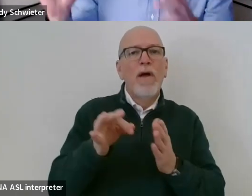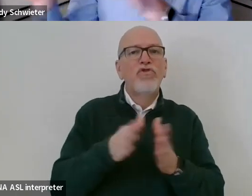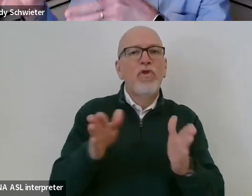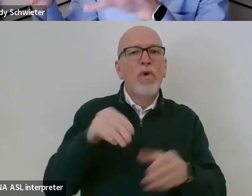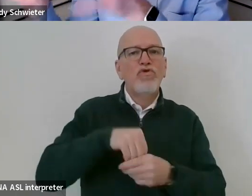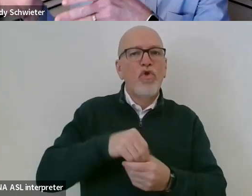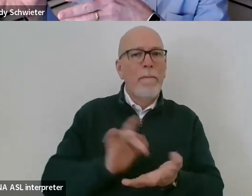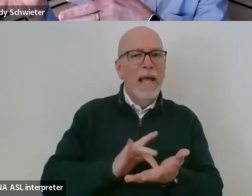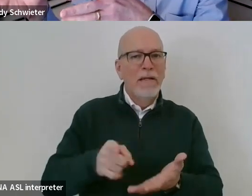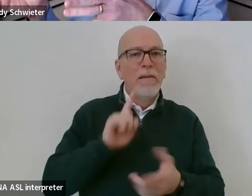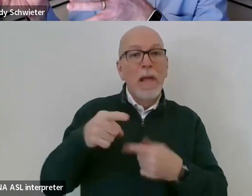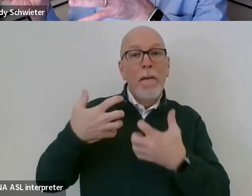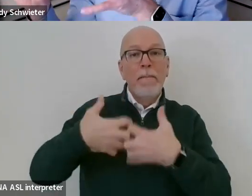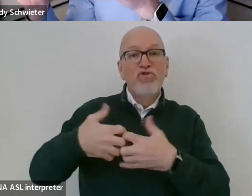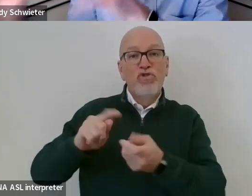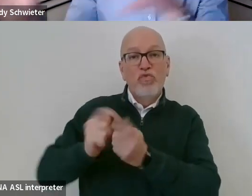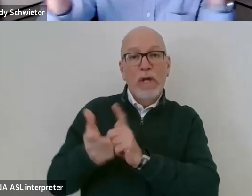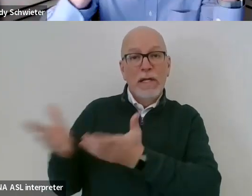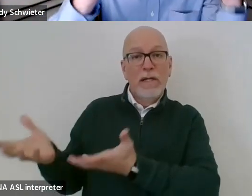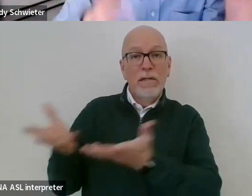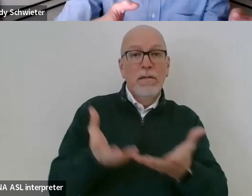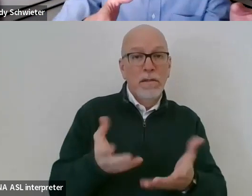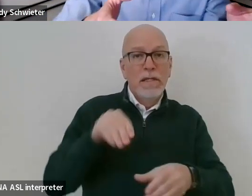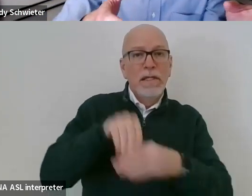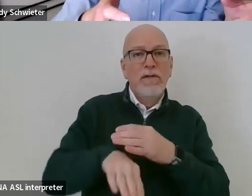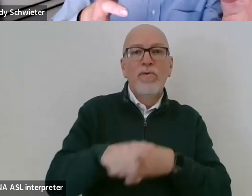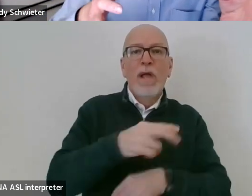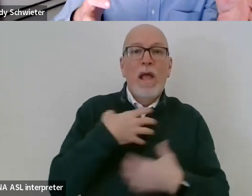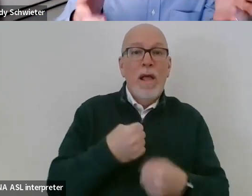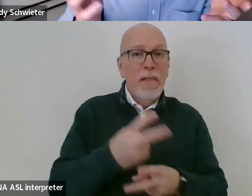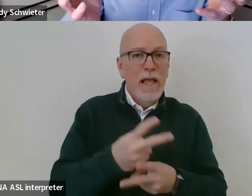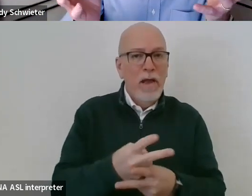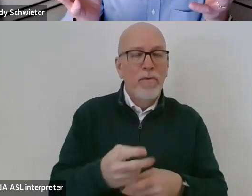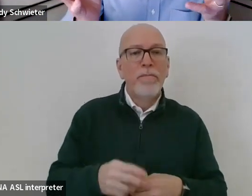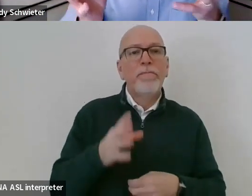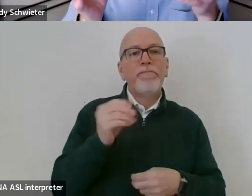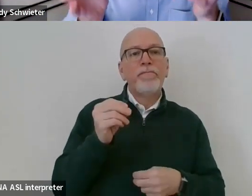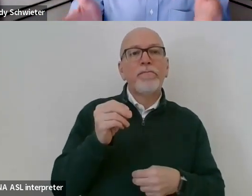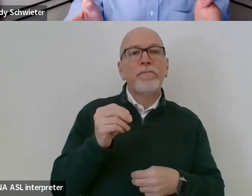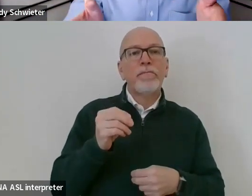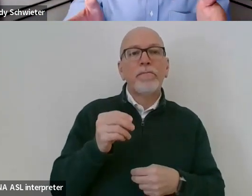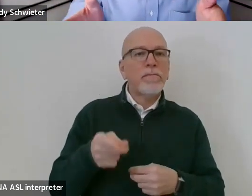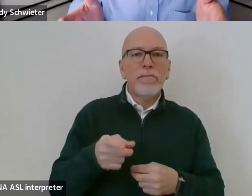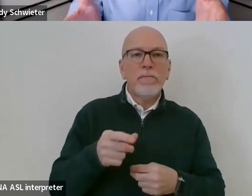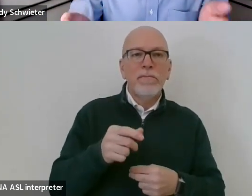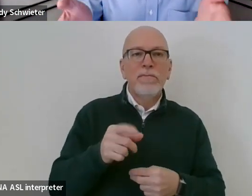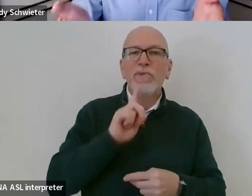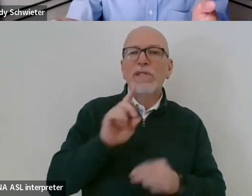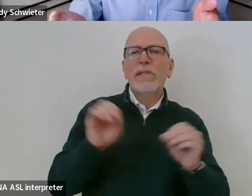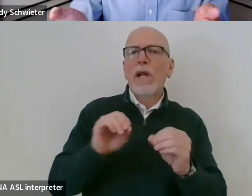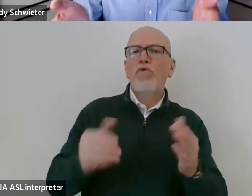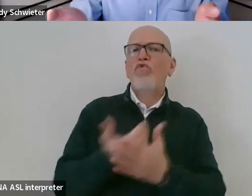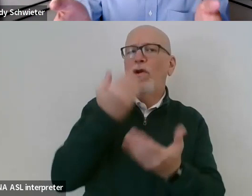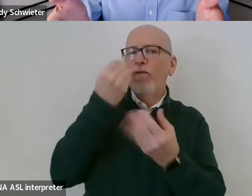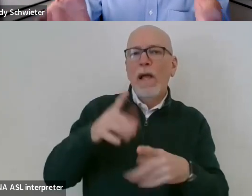about bringing machine translation into healthcare. And they don't break any new ground, but they lay out a